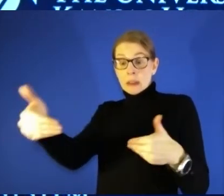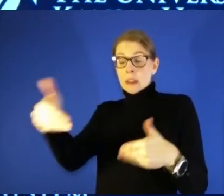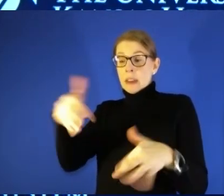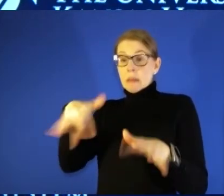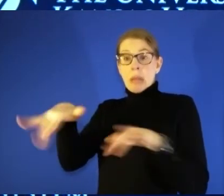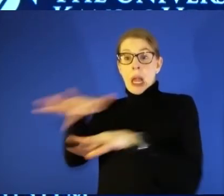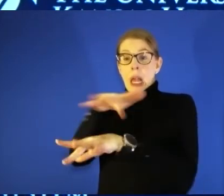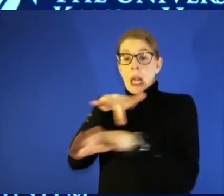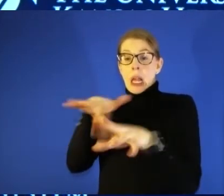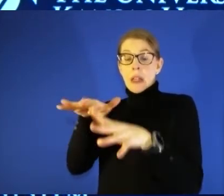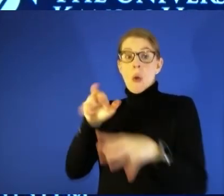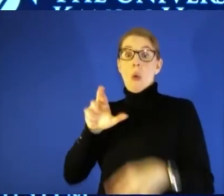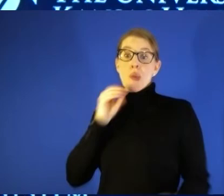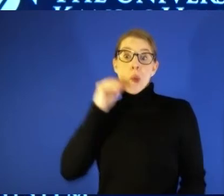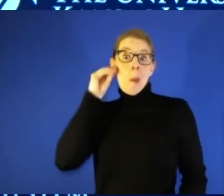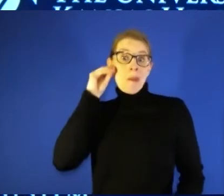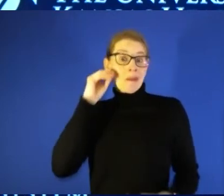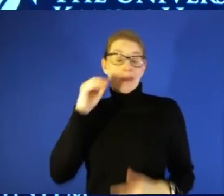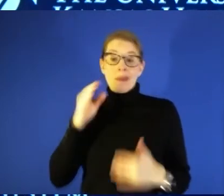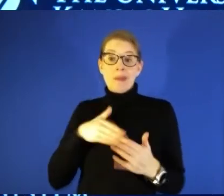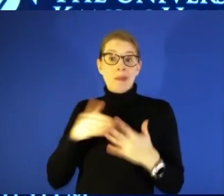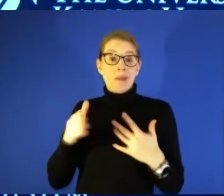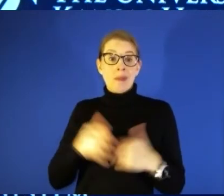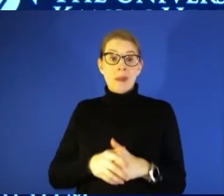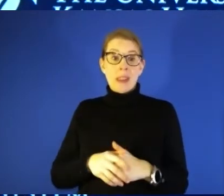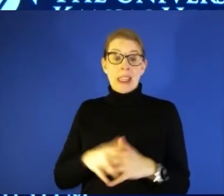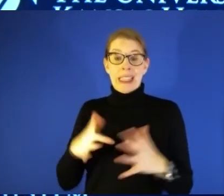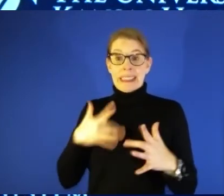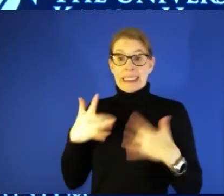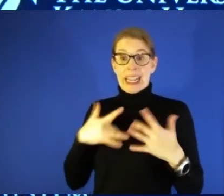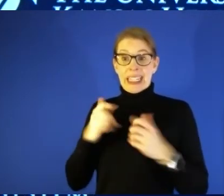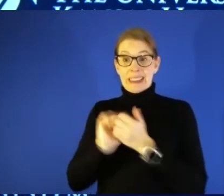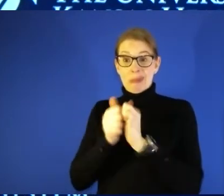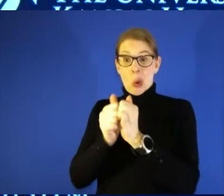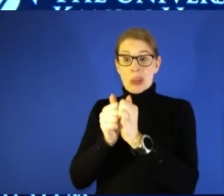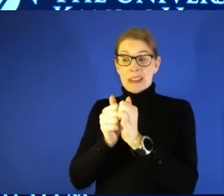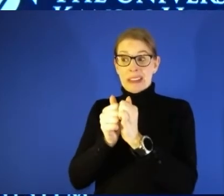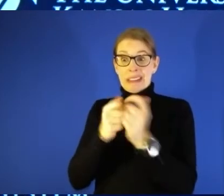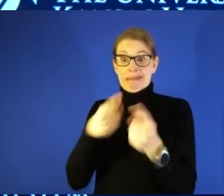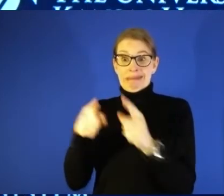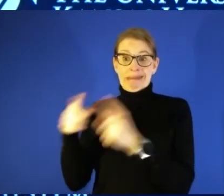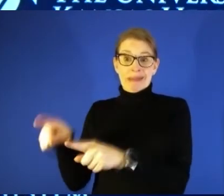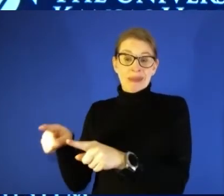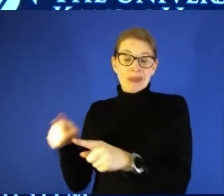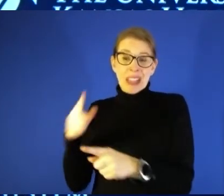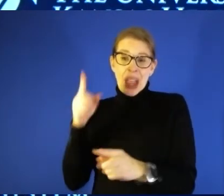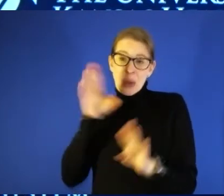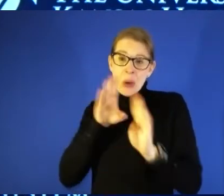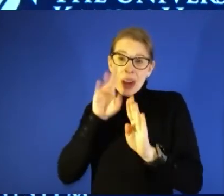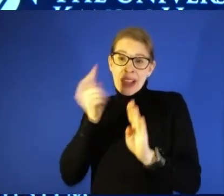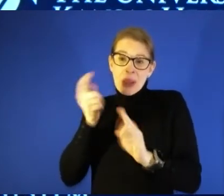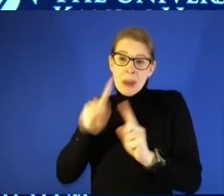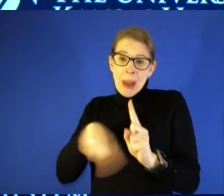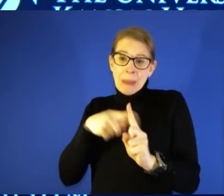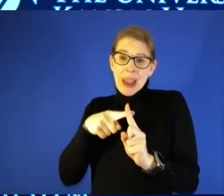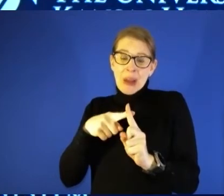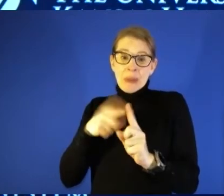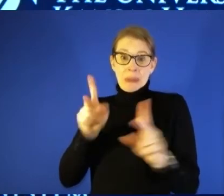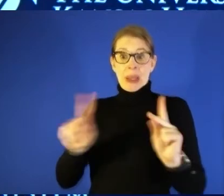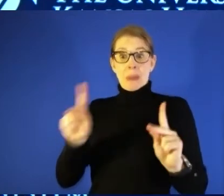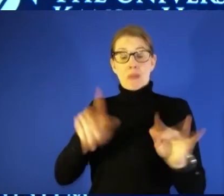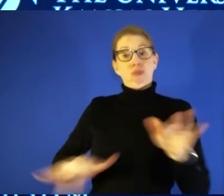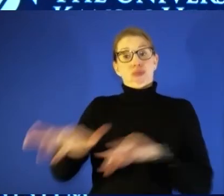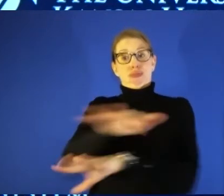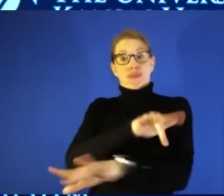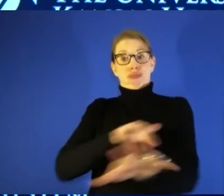even homes. And we've got some exciting sports times coming up, and I just worry a little bit about people interacting with